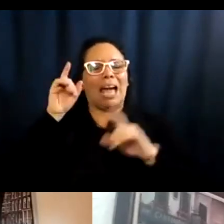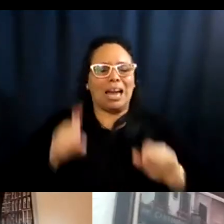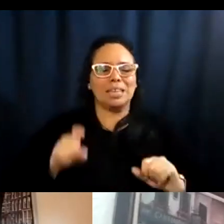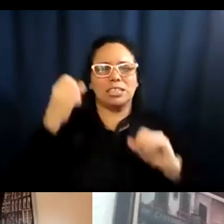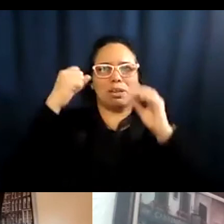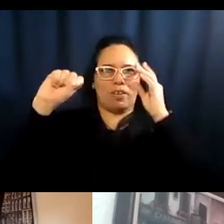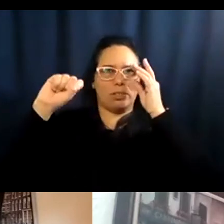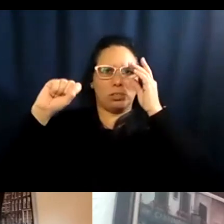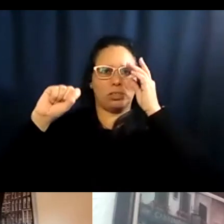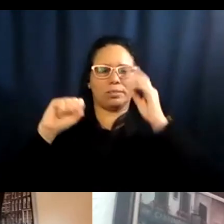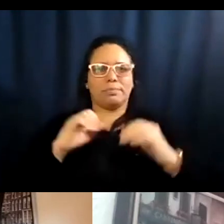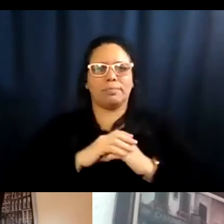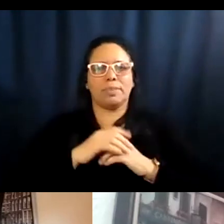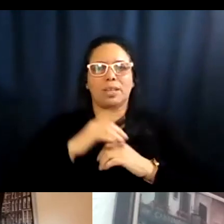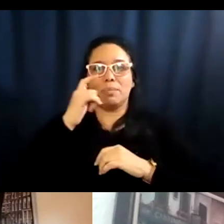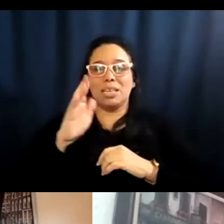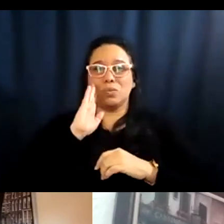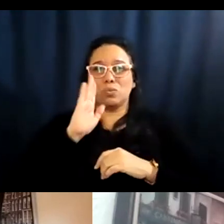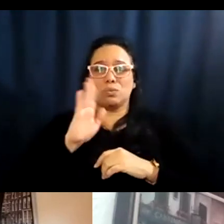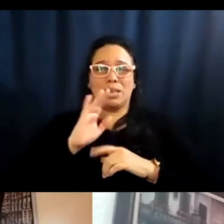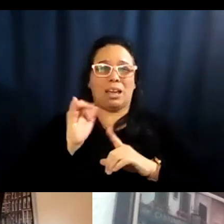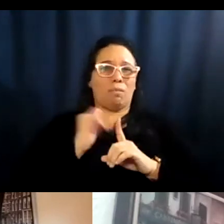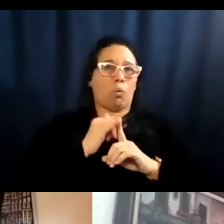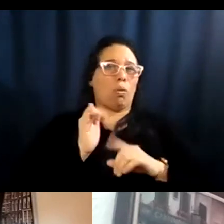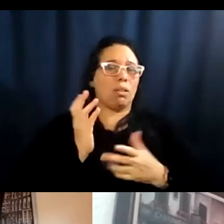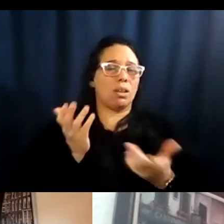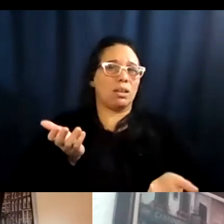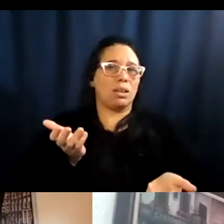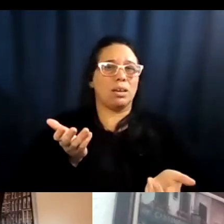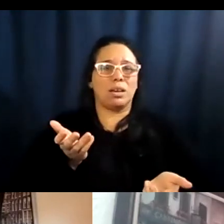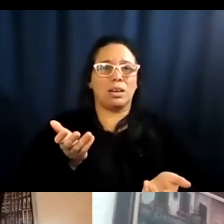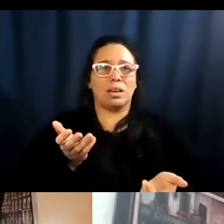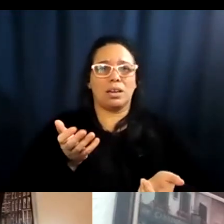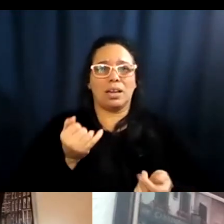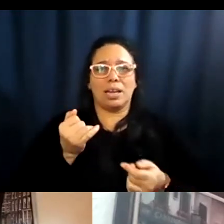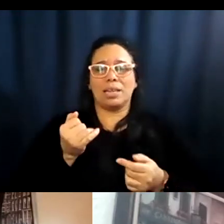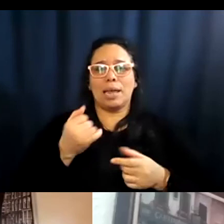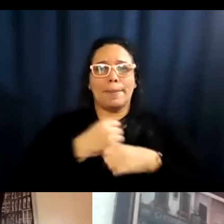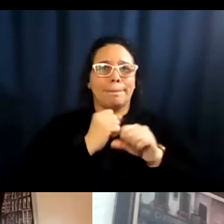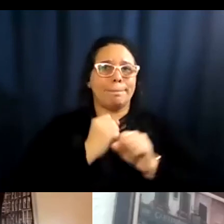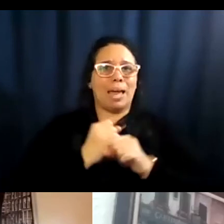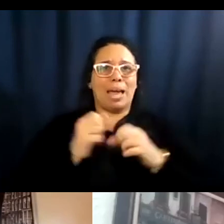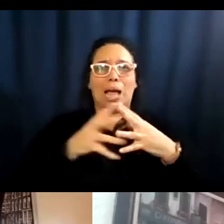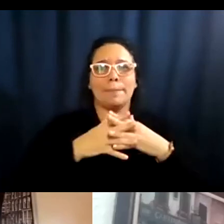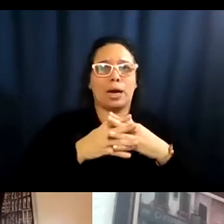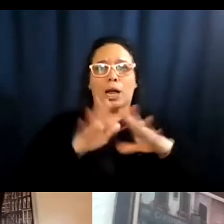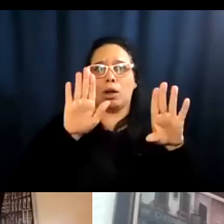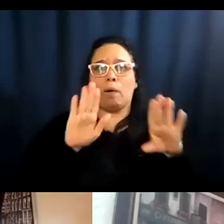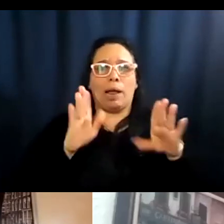we're just going to be fooling ourselves if we think that, you know, these Make America Great Again people are just going to stop.